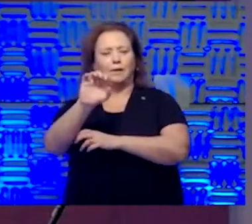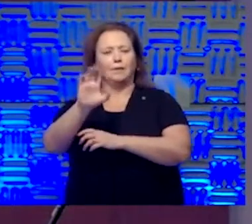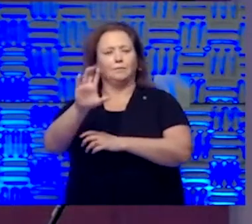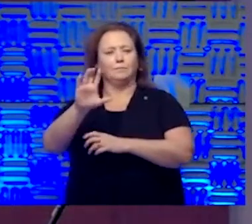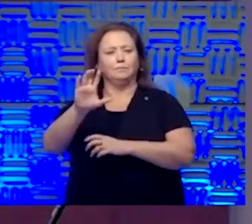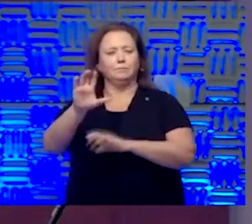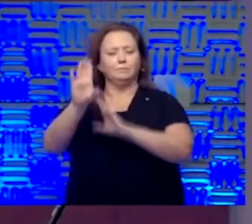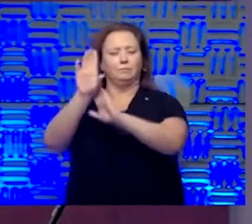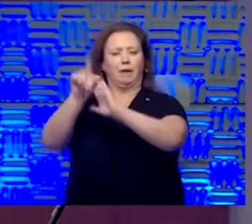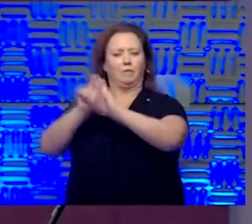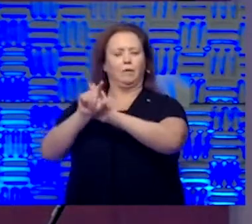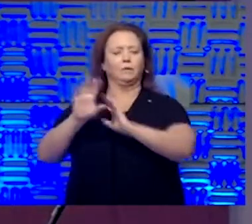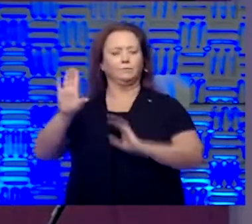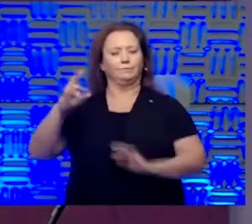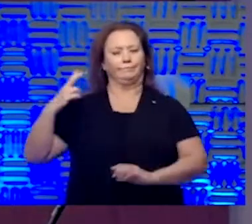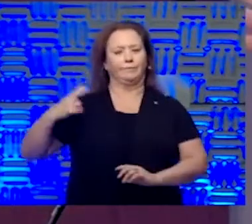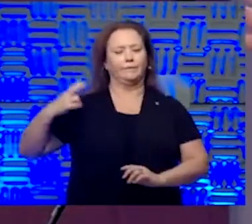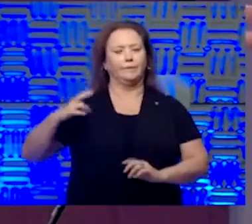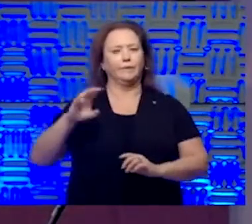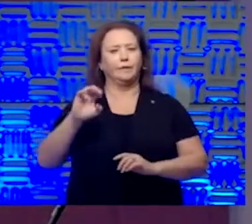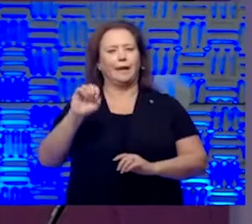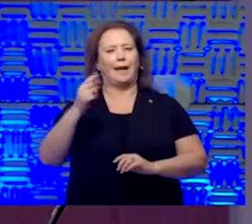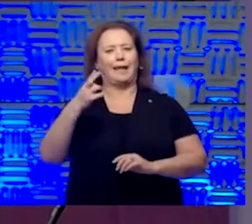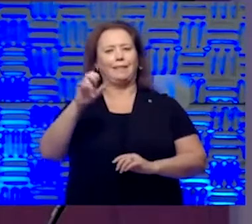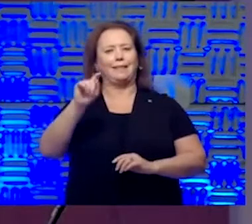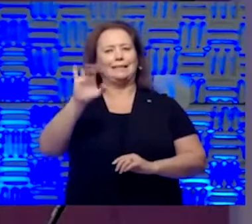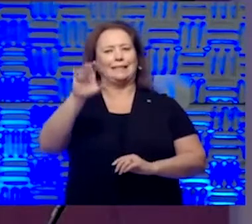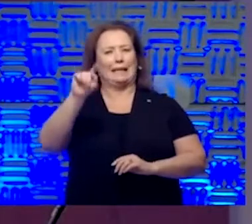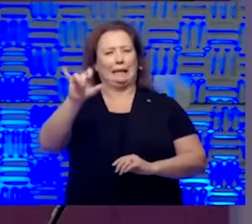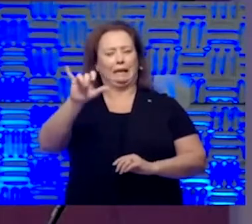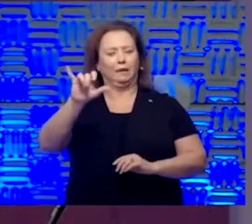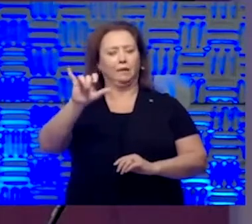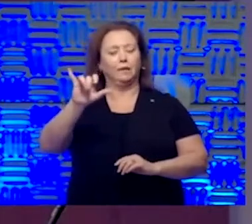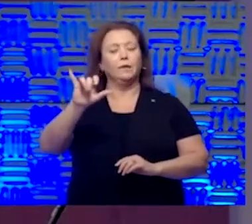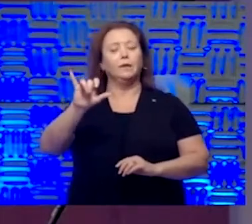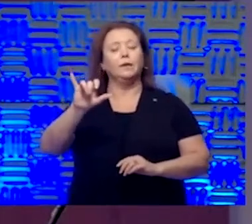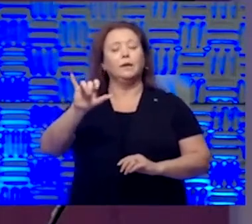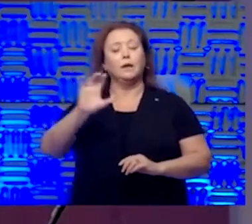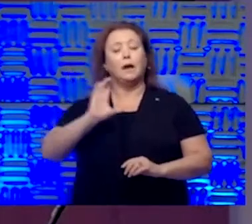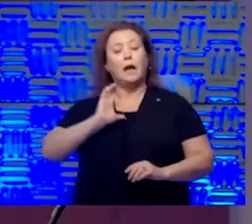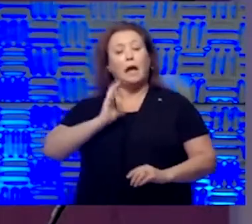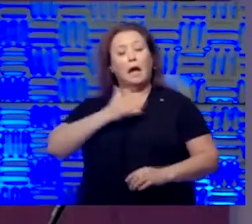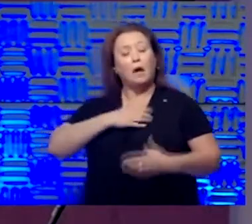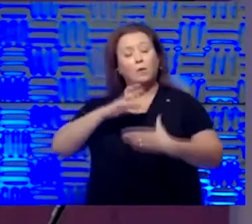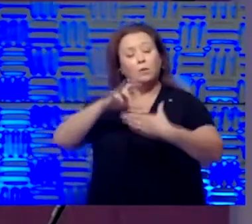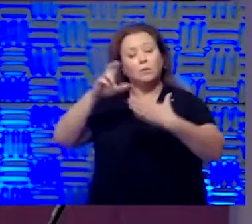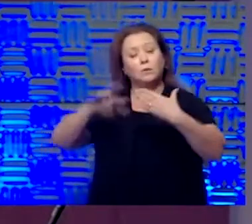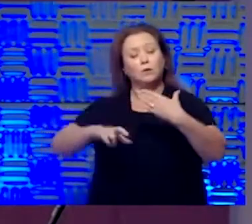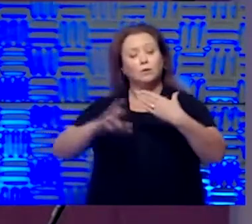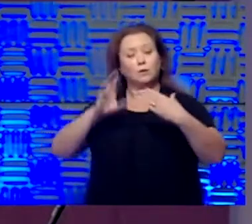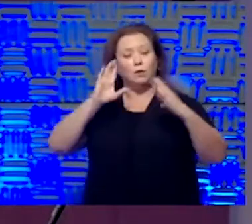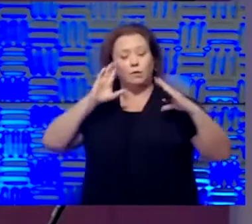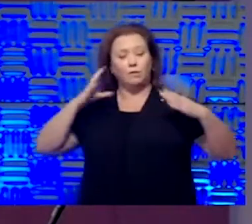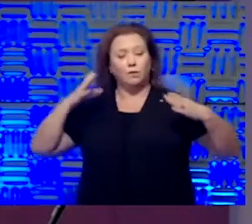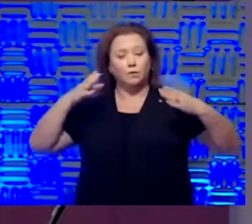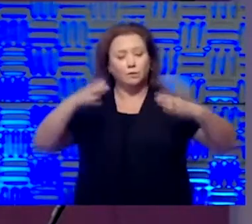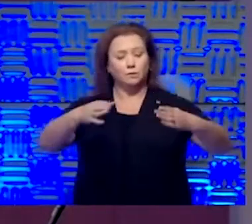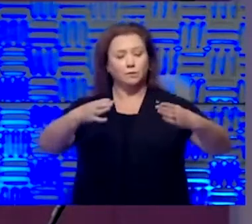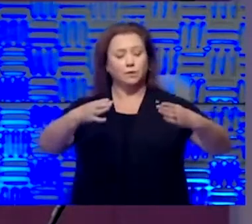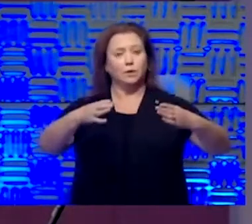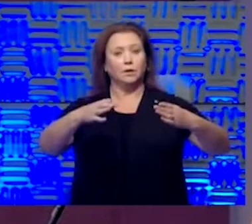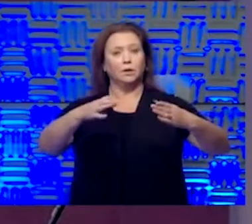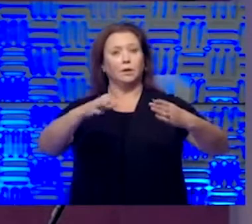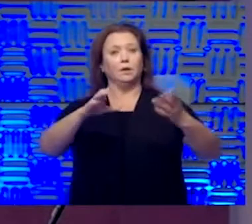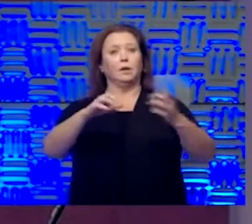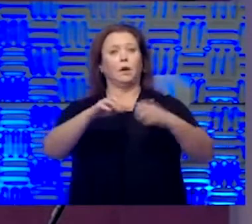And outcomes, to be honest, for us at least, have really been geared towards what their underlying comorbidities were